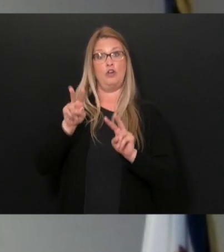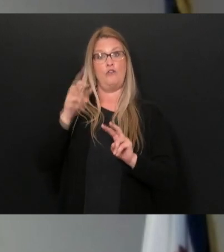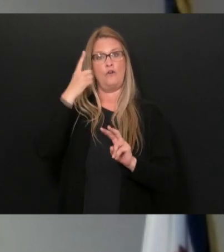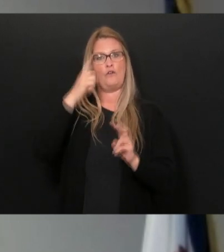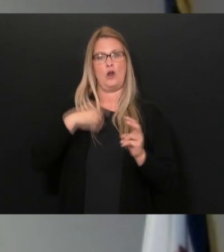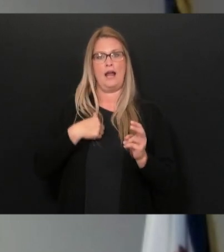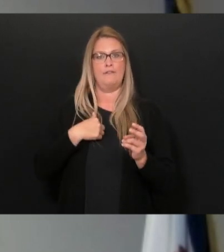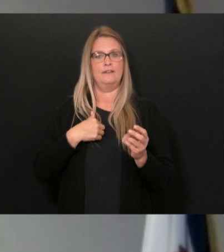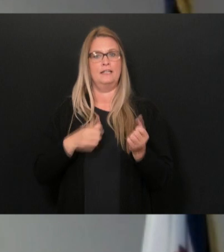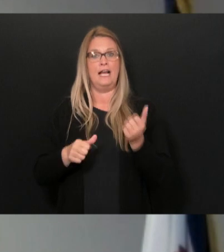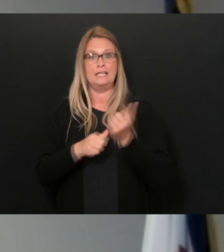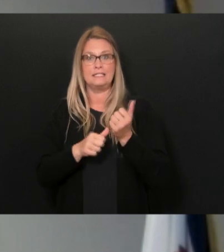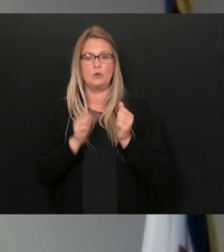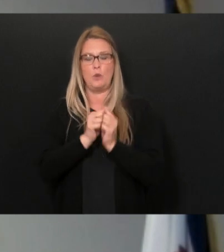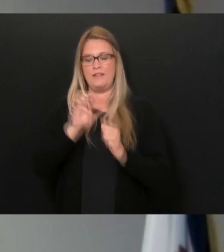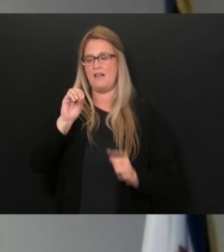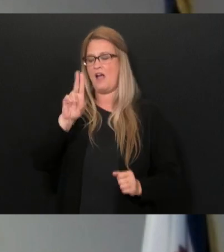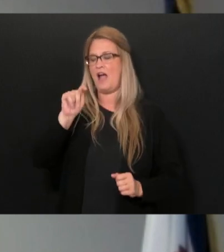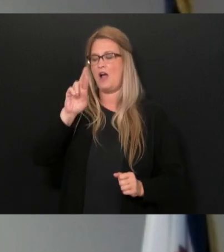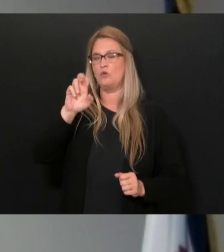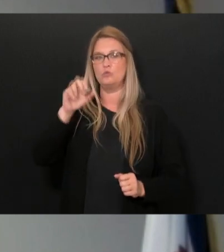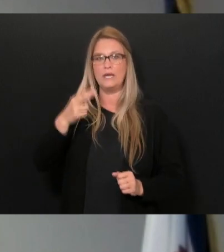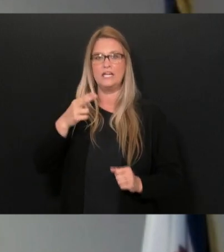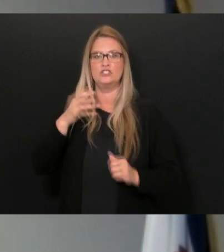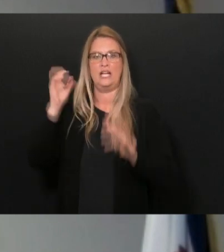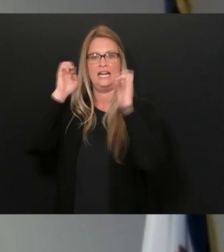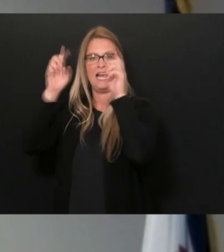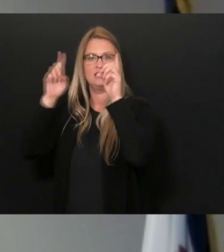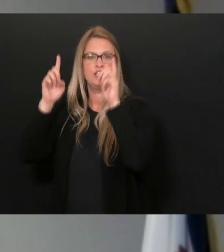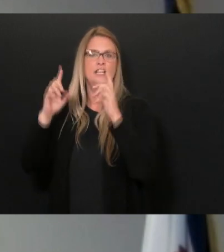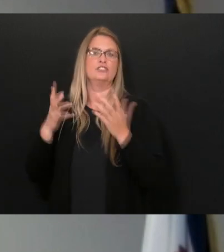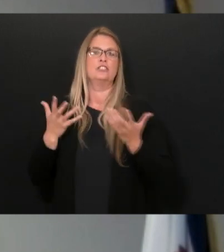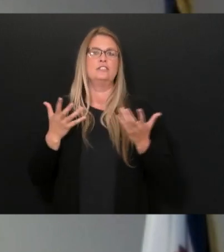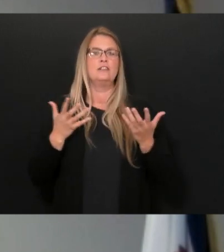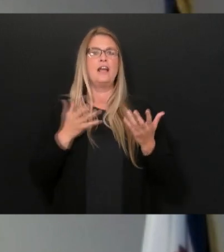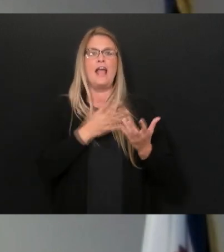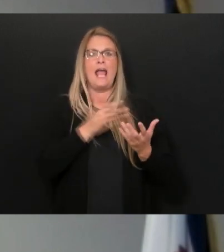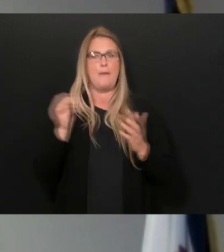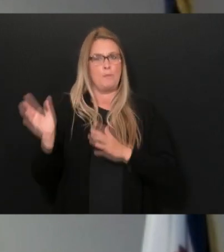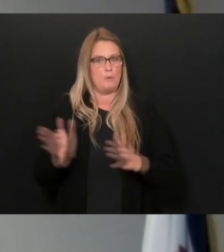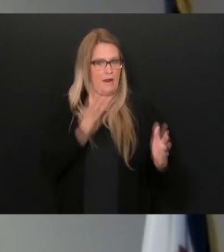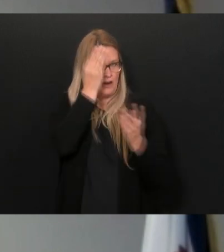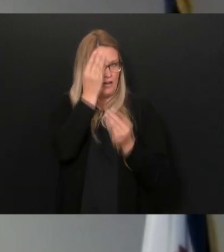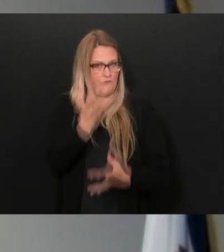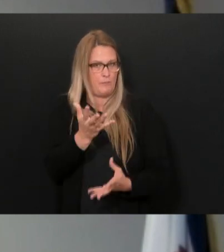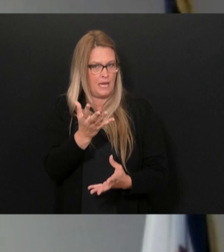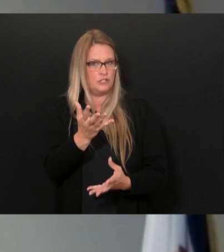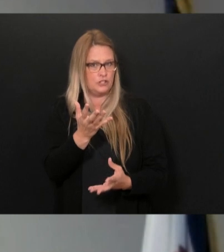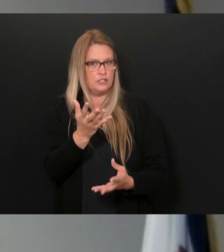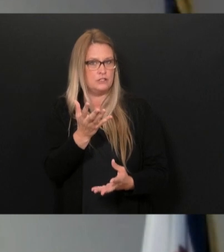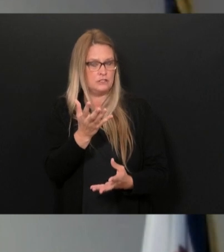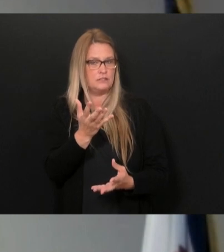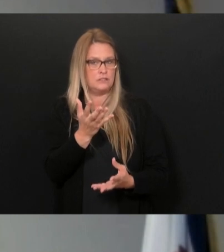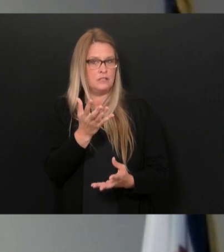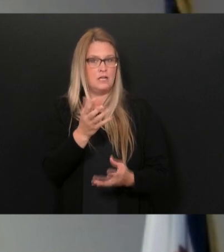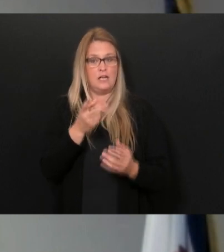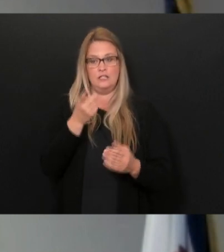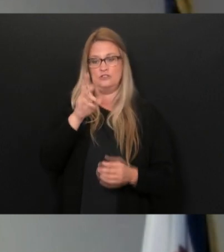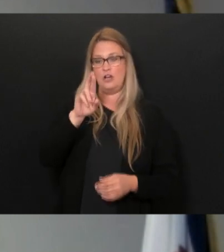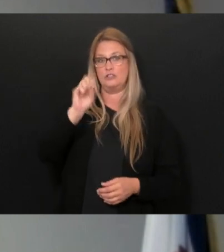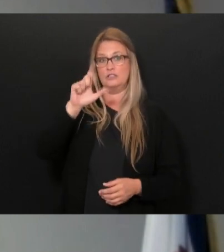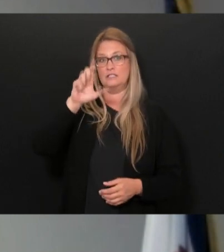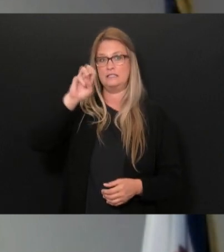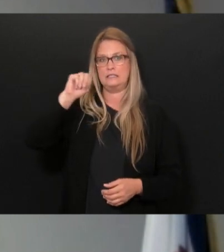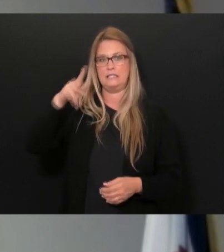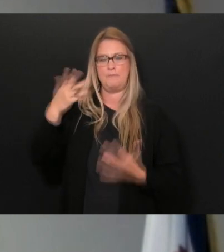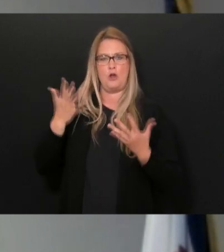with regard to outreach and education. We're preparing information. Dr. Slimp provided some of the